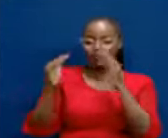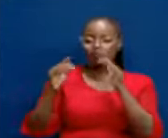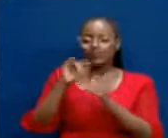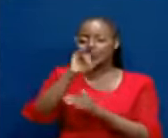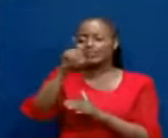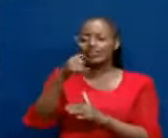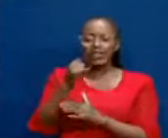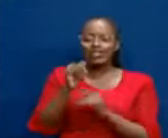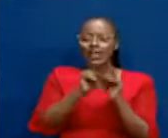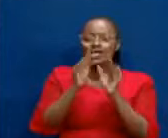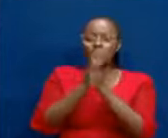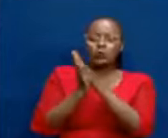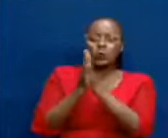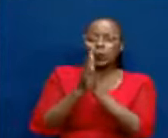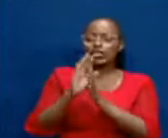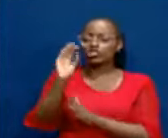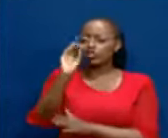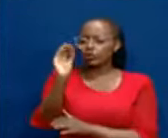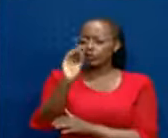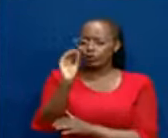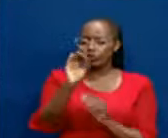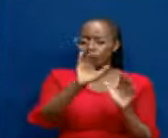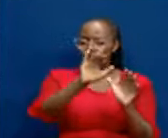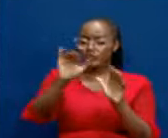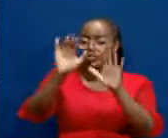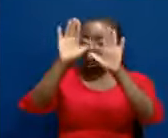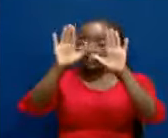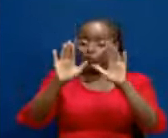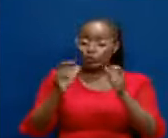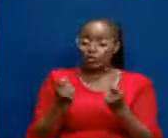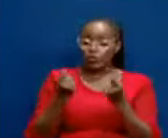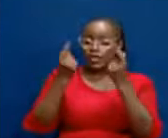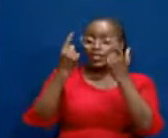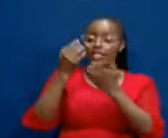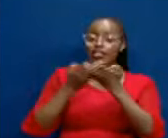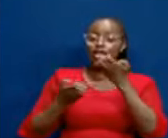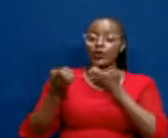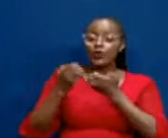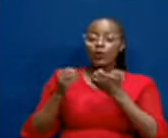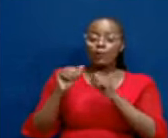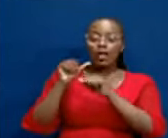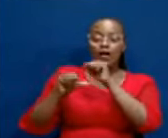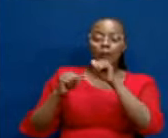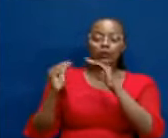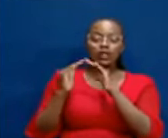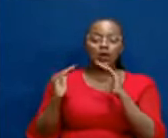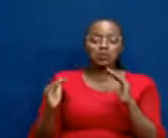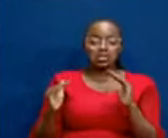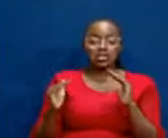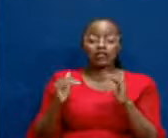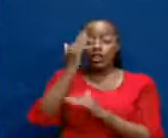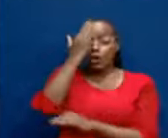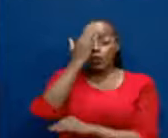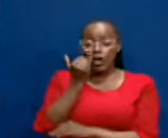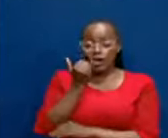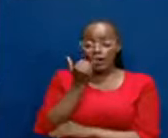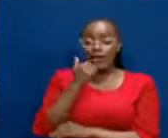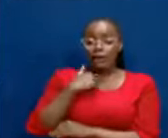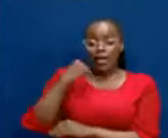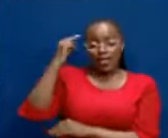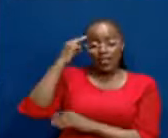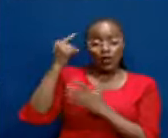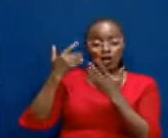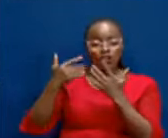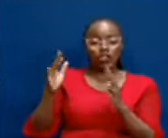conversation. That's number one. Number two, it is important to understand the economics of housing. Because again, I think we